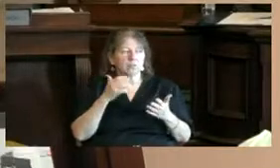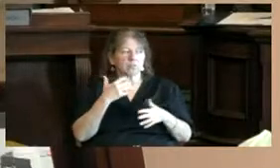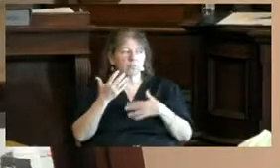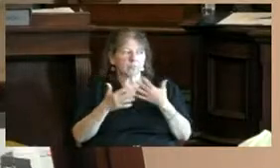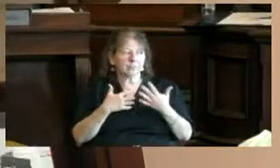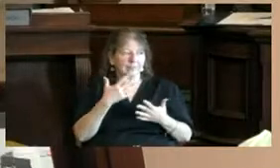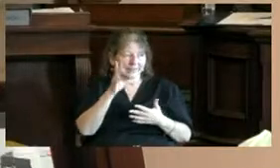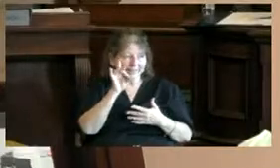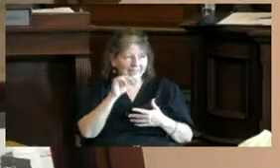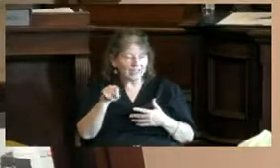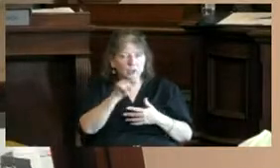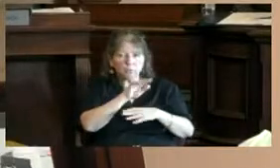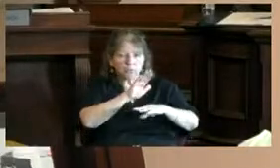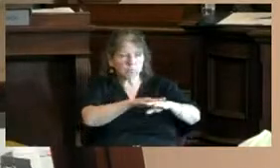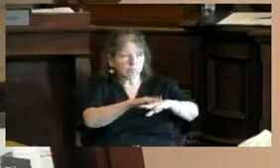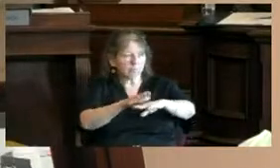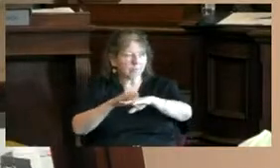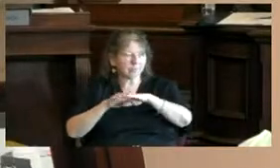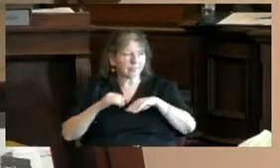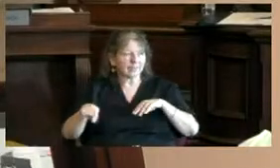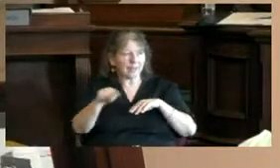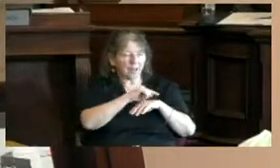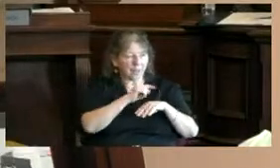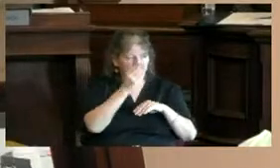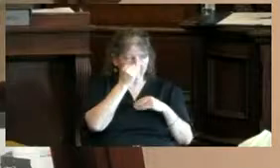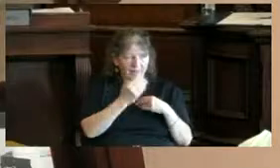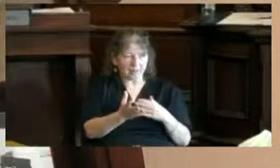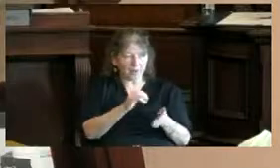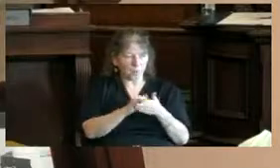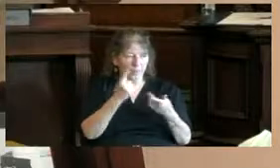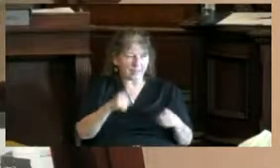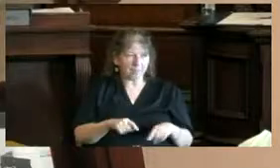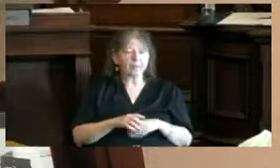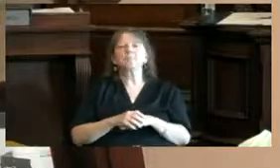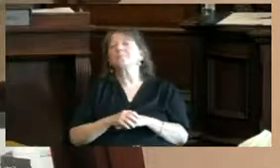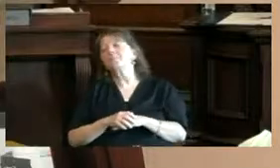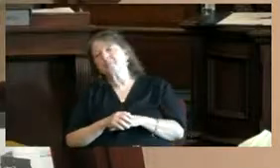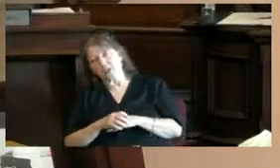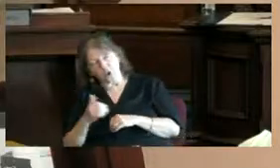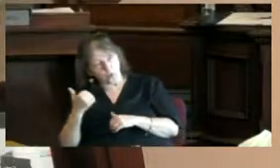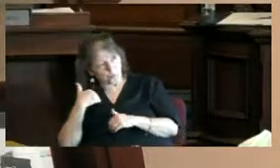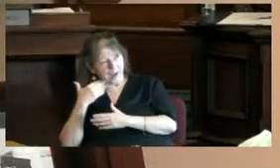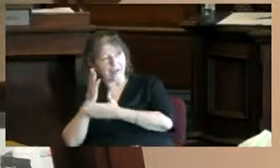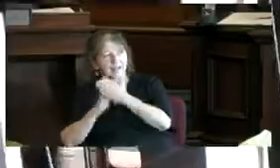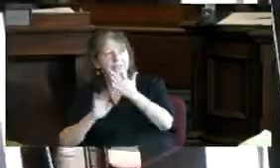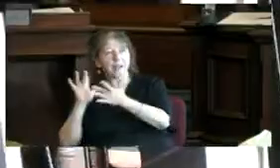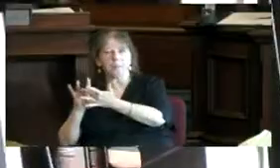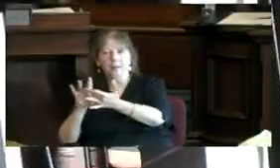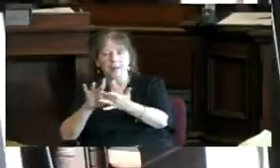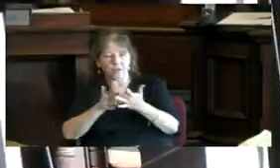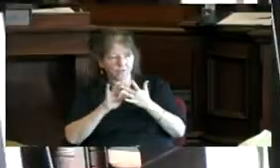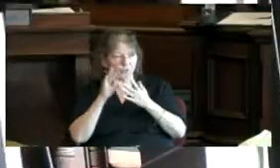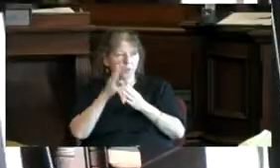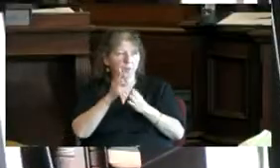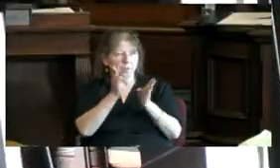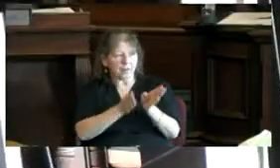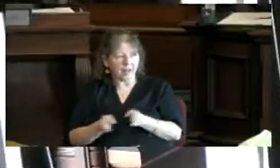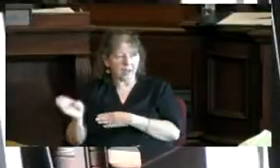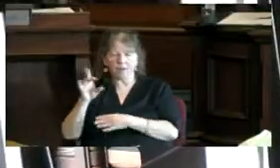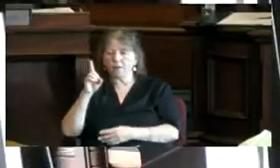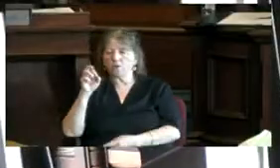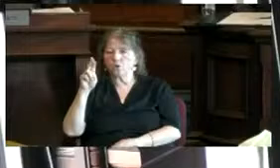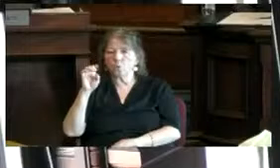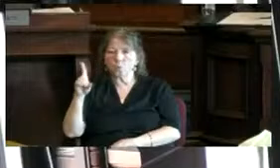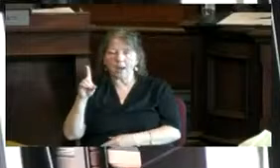some more notification and engagement around the project in the immediate neighborhood? We had some initial outreach for the master planning process in the Duran Beach